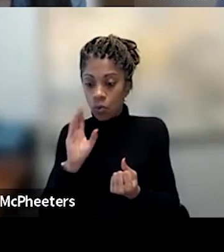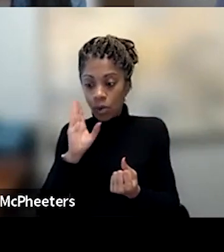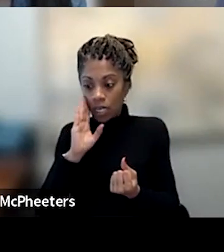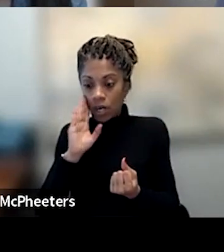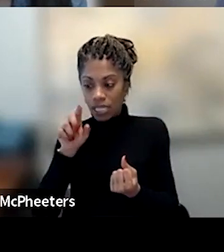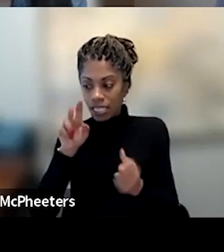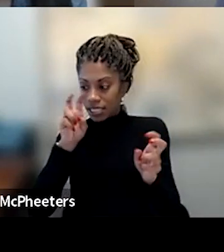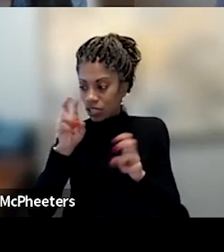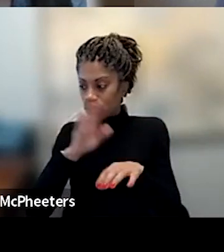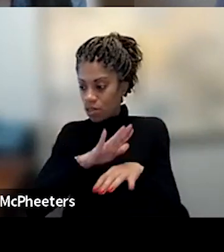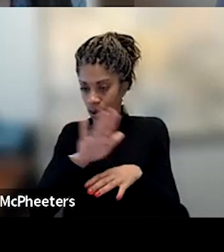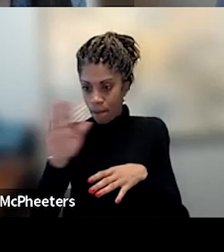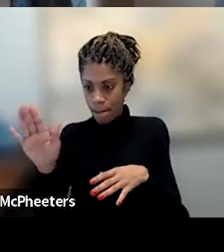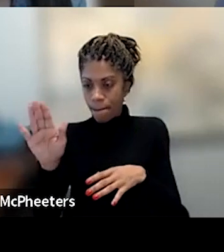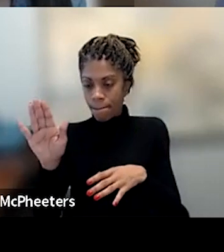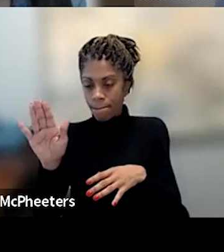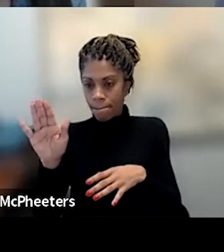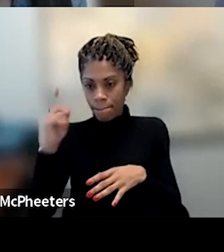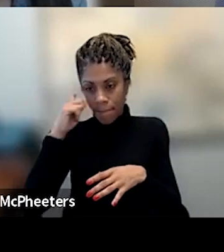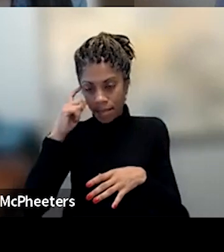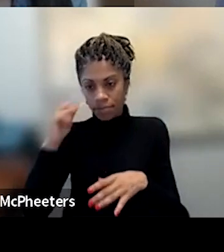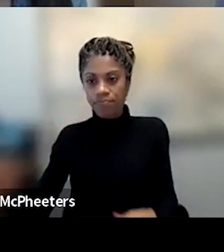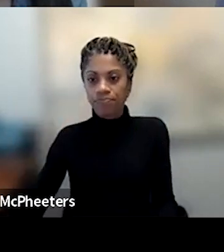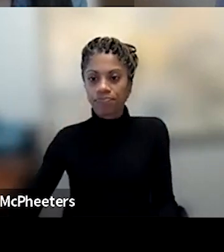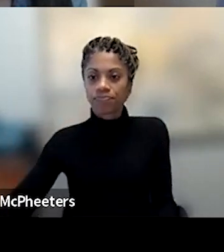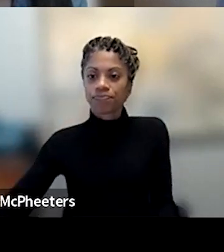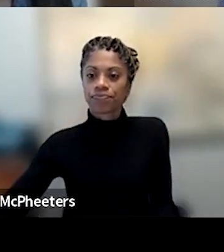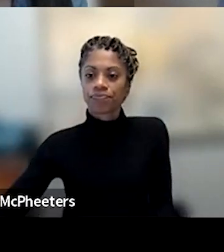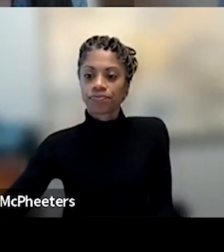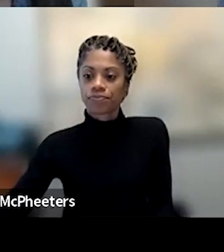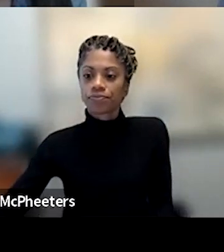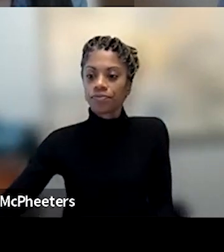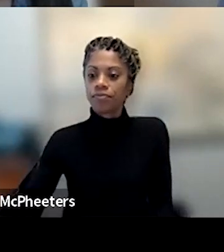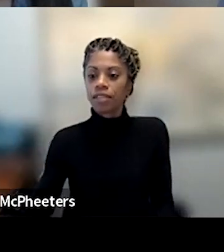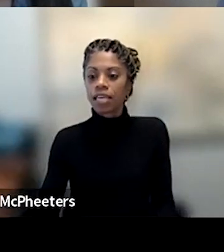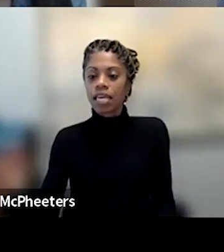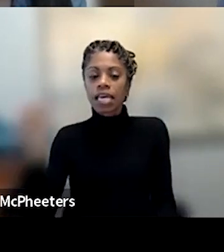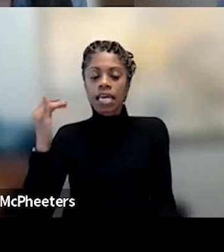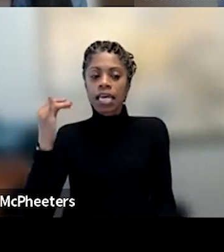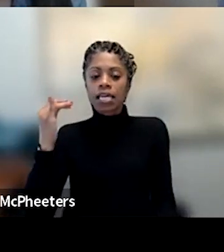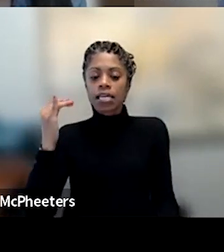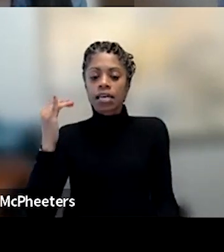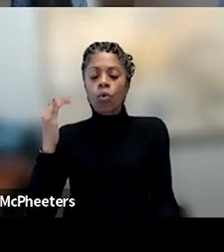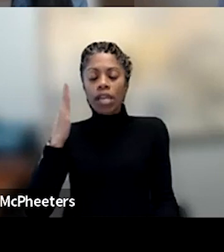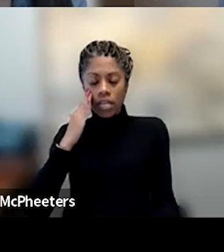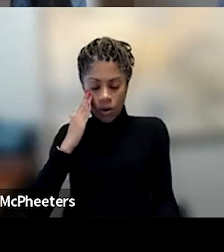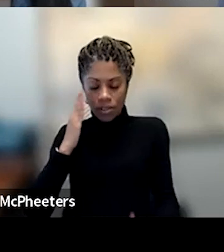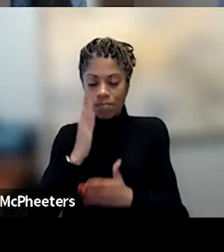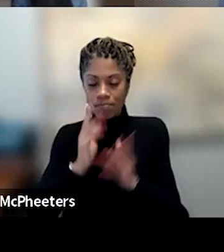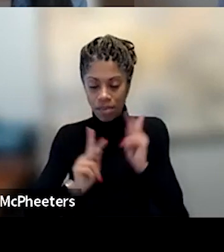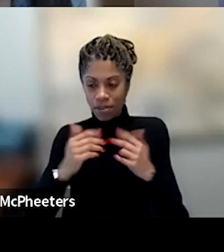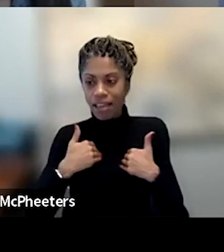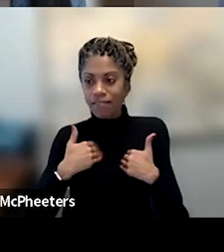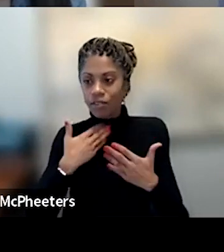are the distractions. Even when everyone is really well-intentioned, you just find yourself in situations where there's